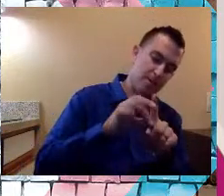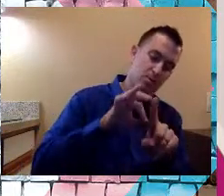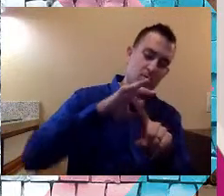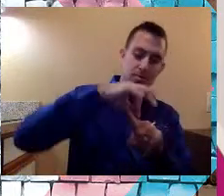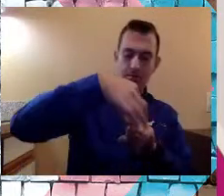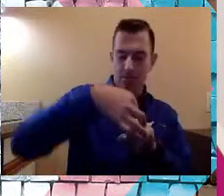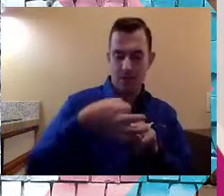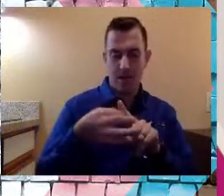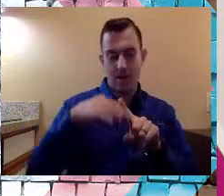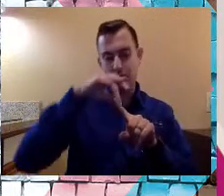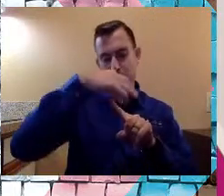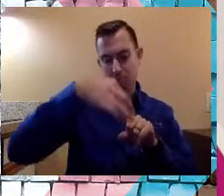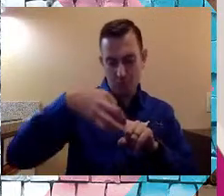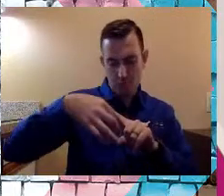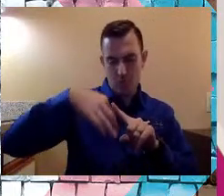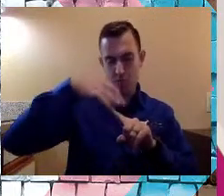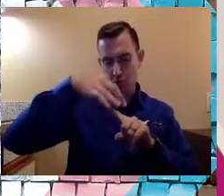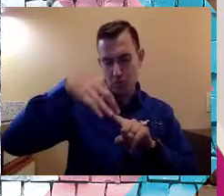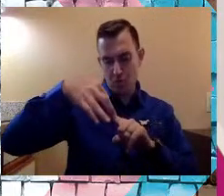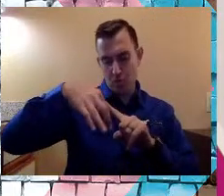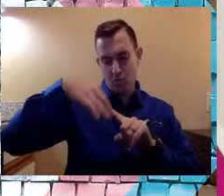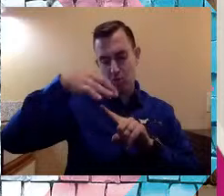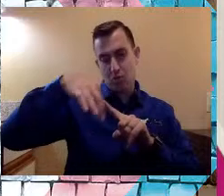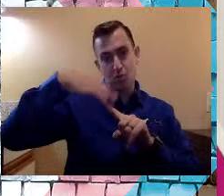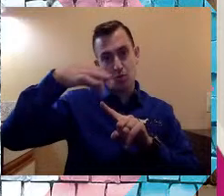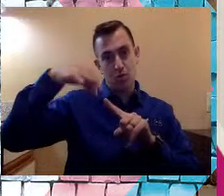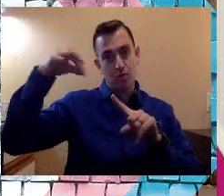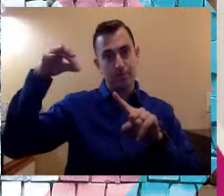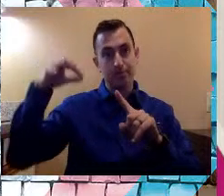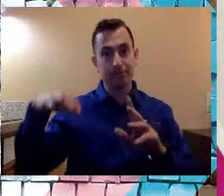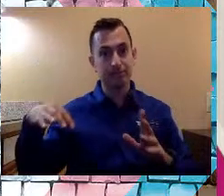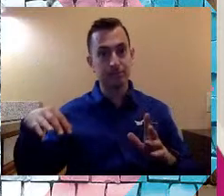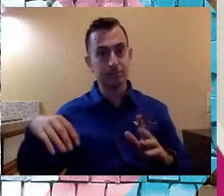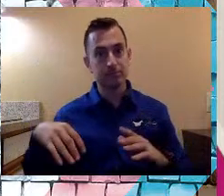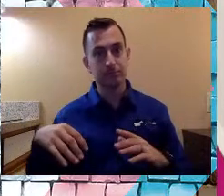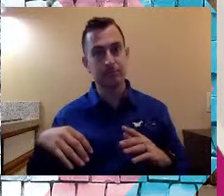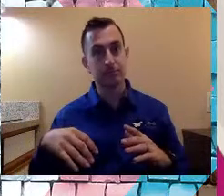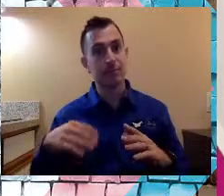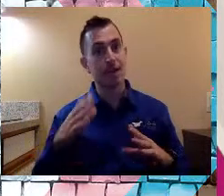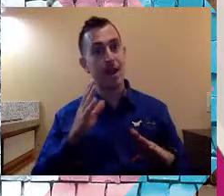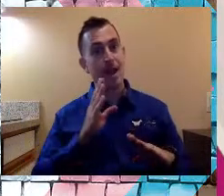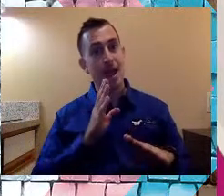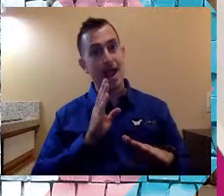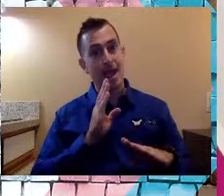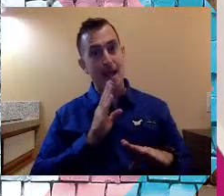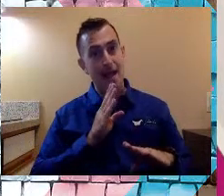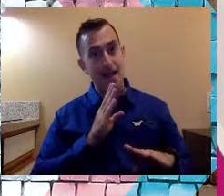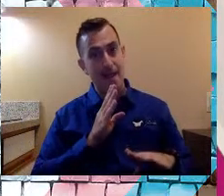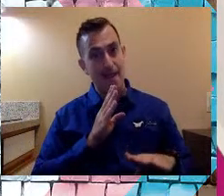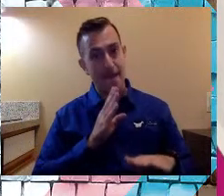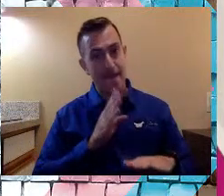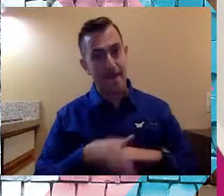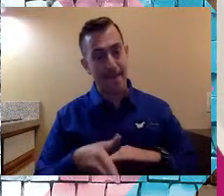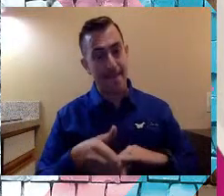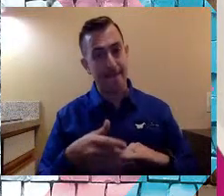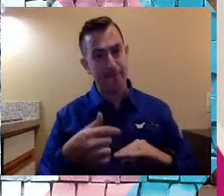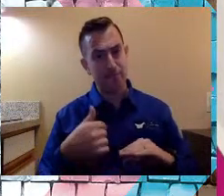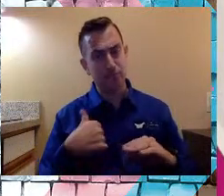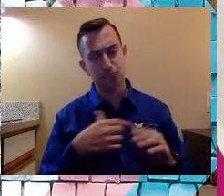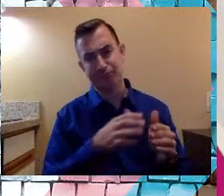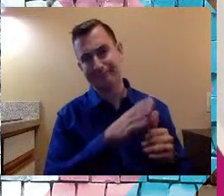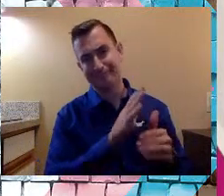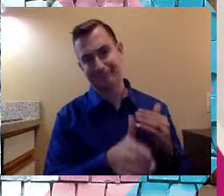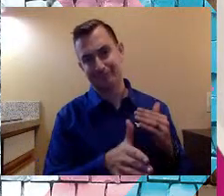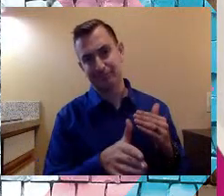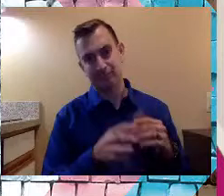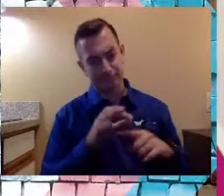bit of personality. All right, so I've wrapped, and then once you get, right now I'm at the end kind of, you're gonna wrap it a